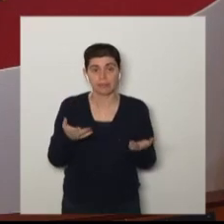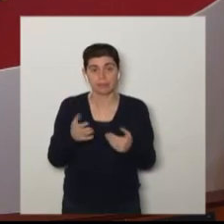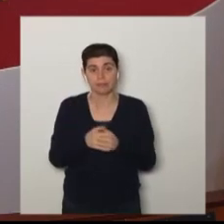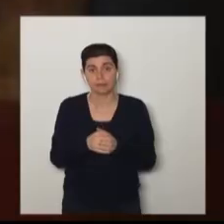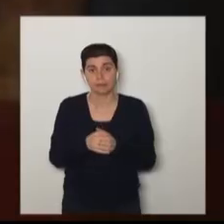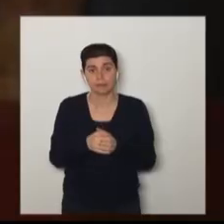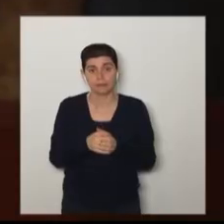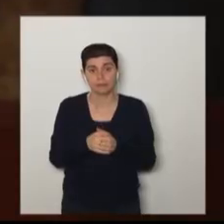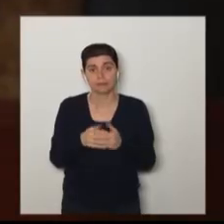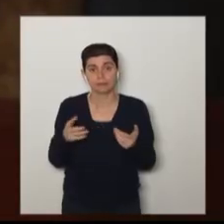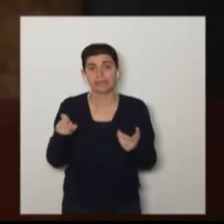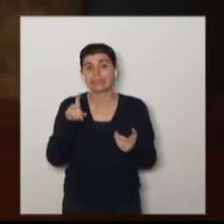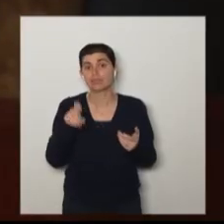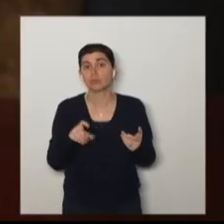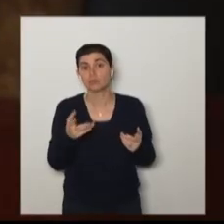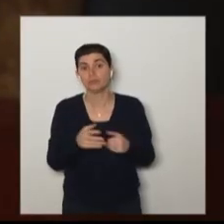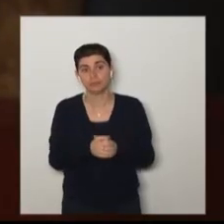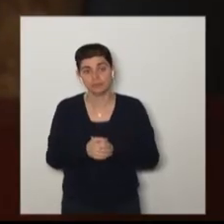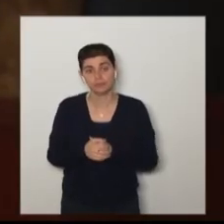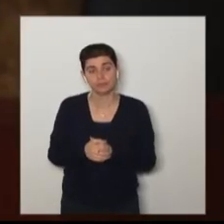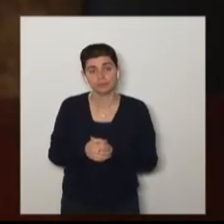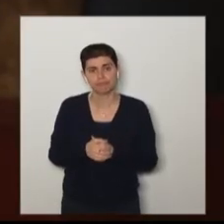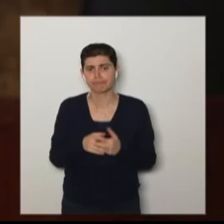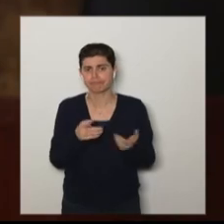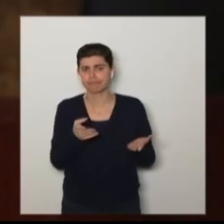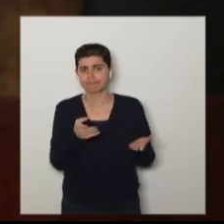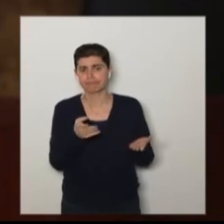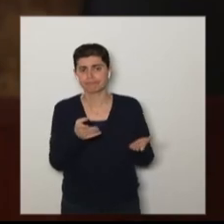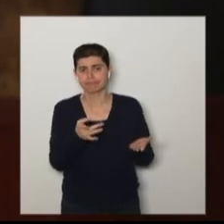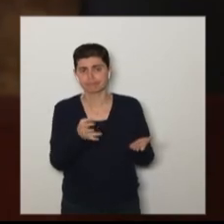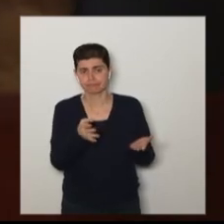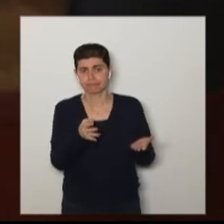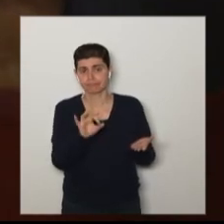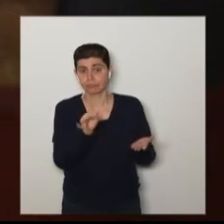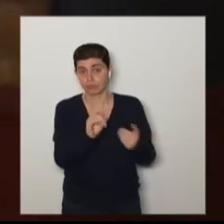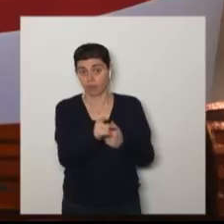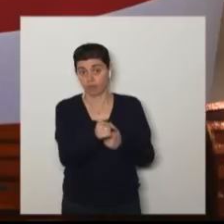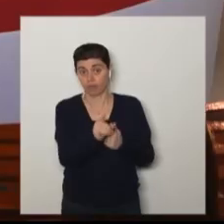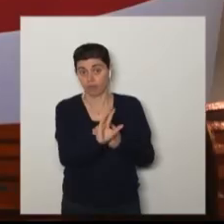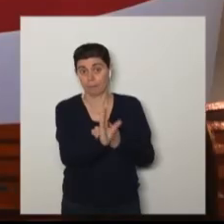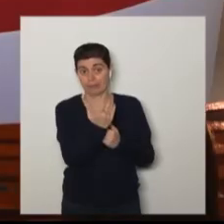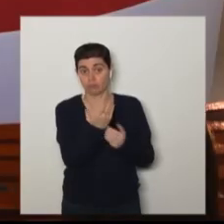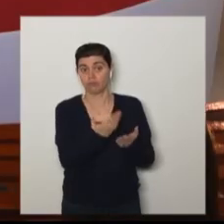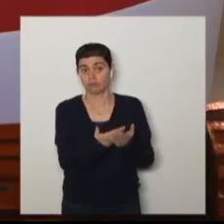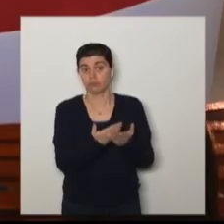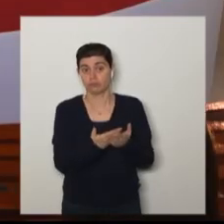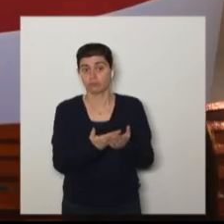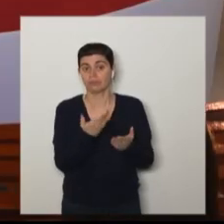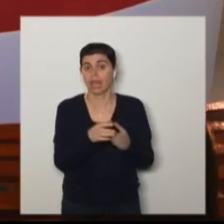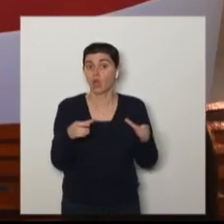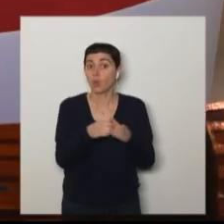your presentation and the way you do it that it was really a group where there are a lot of expertise and